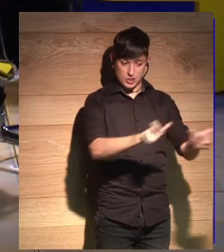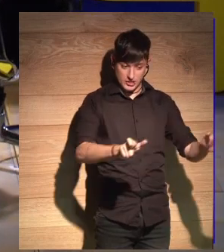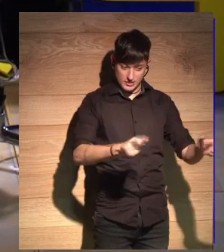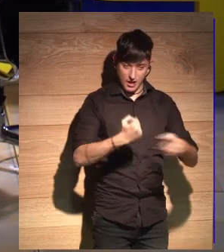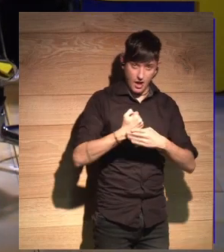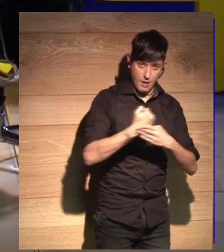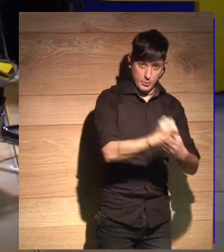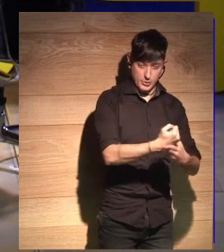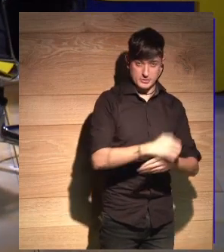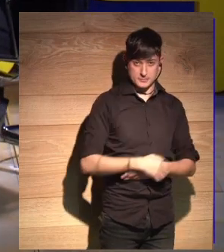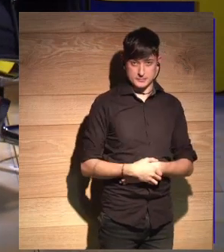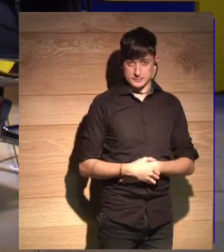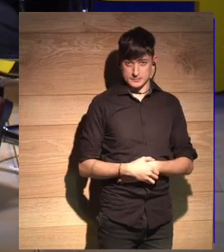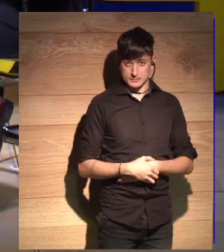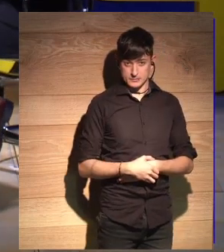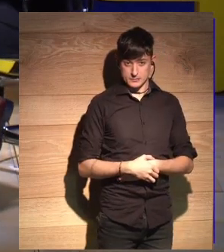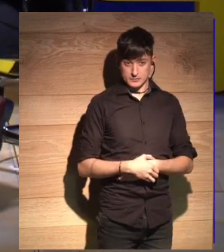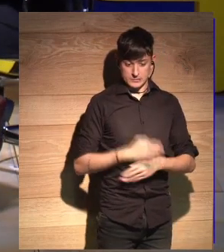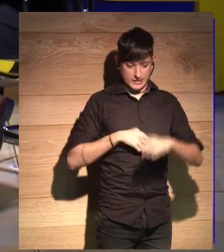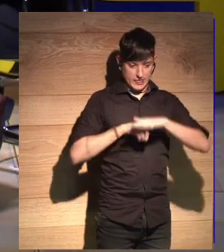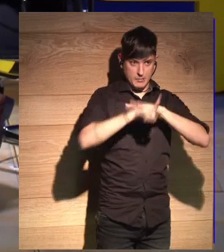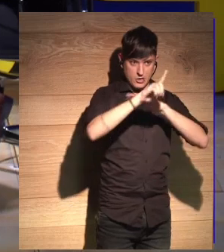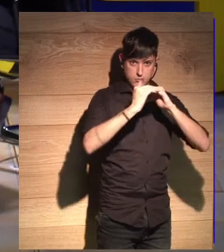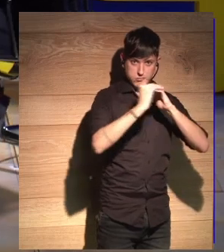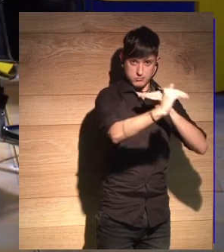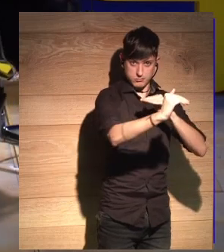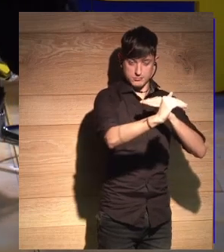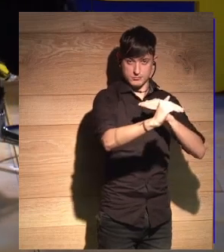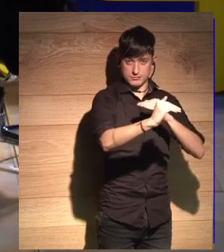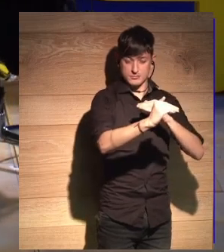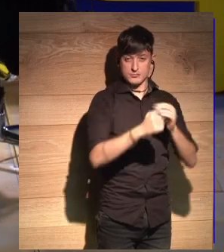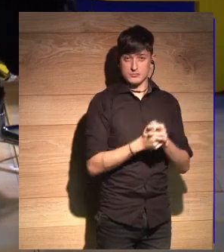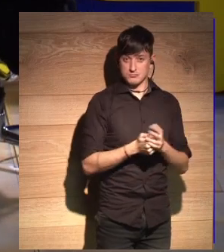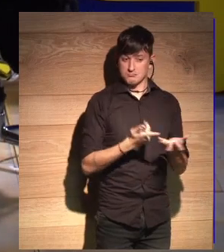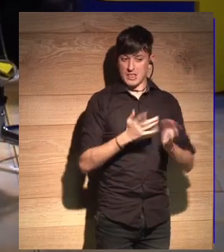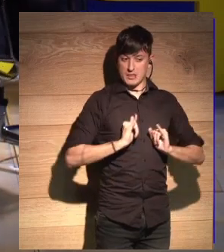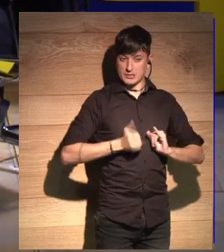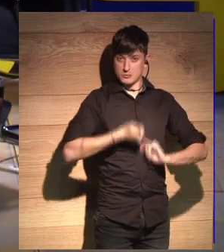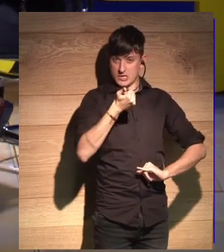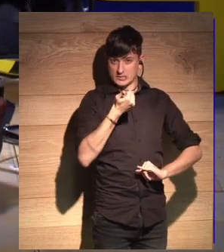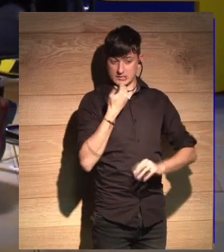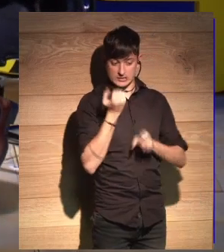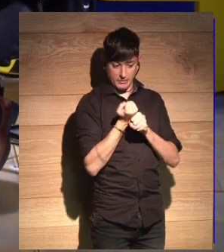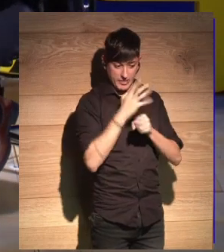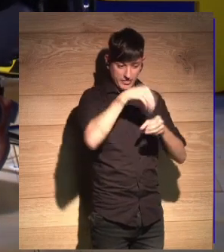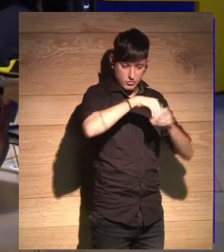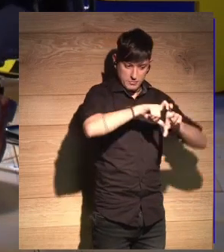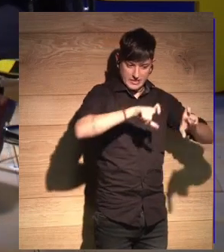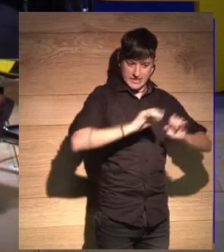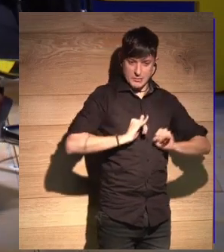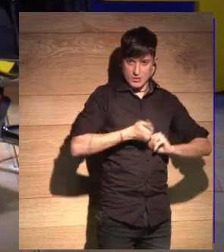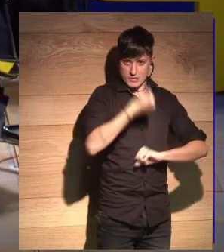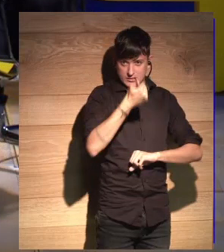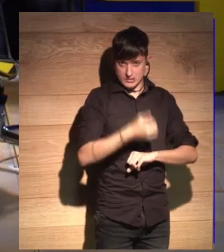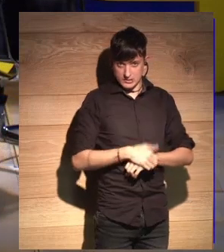long-term sustainable growth. It's a lot more fun to work at those companies too. So one thing I wanted to say